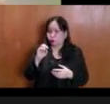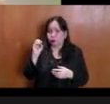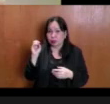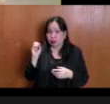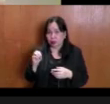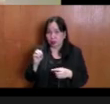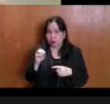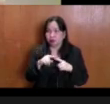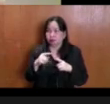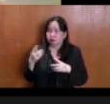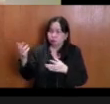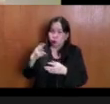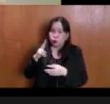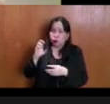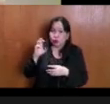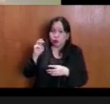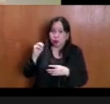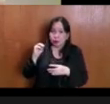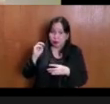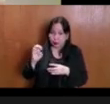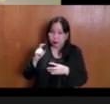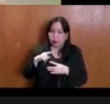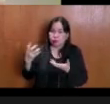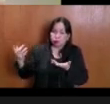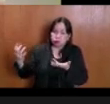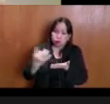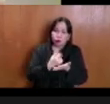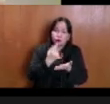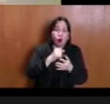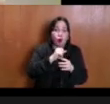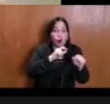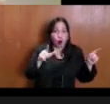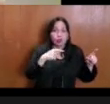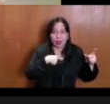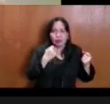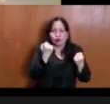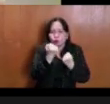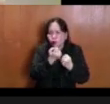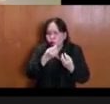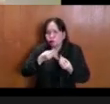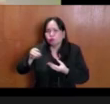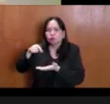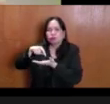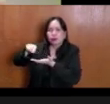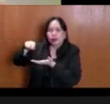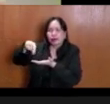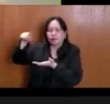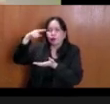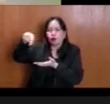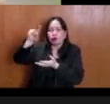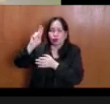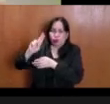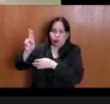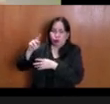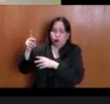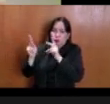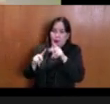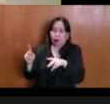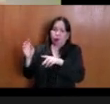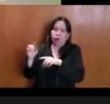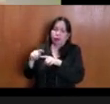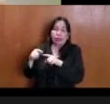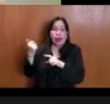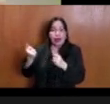of the UCME that are collected for everybody on the grid. Another cross subsidy is